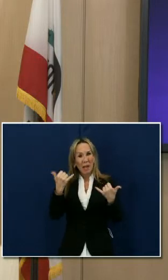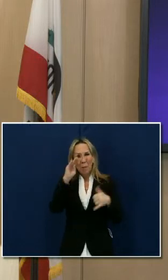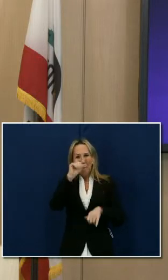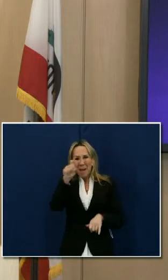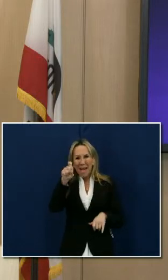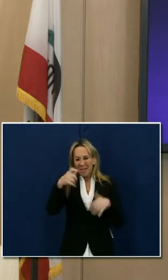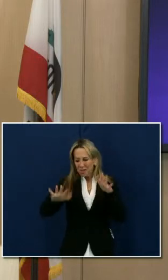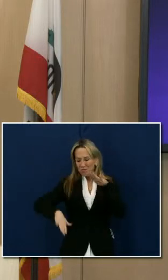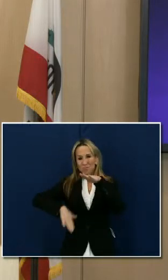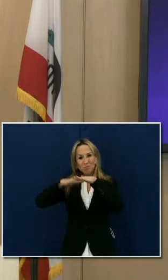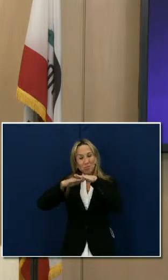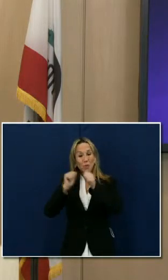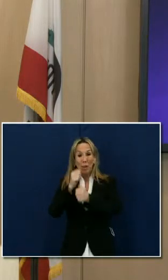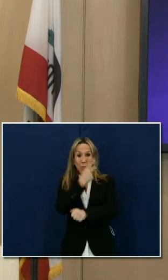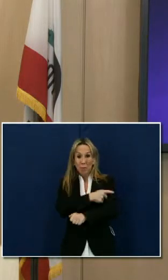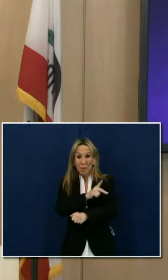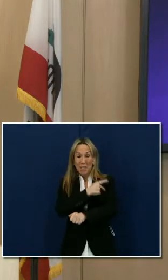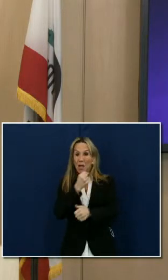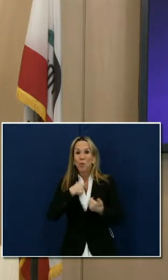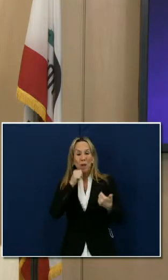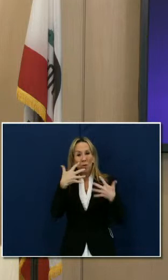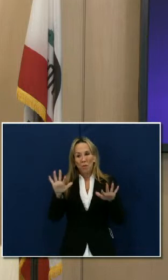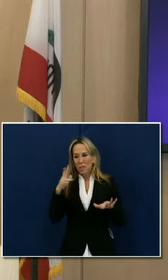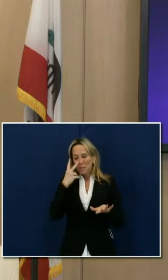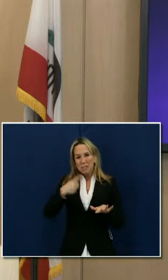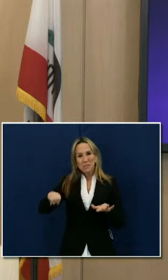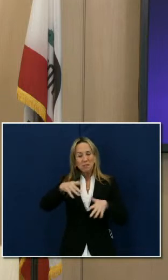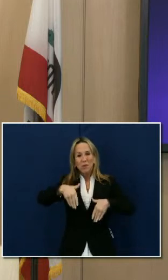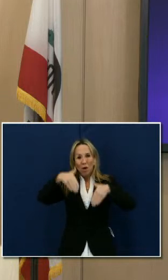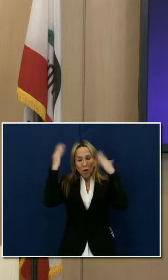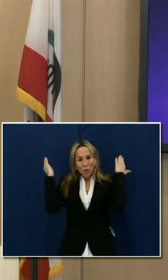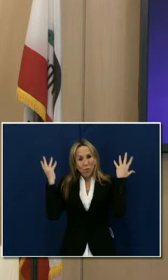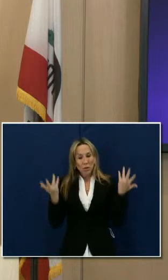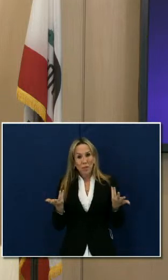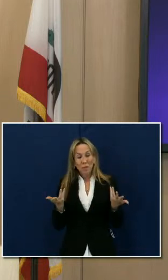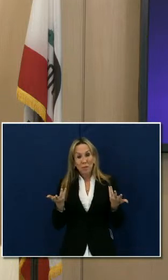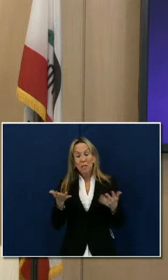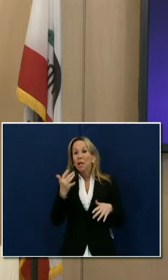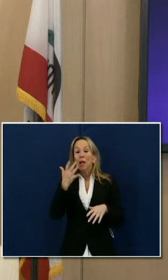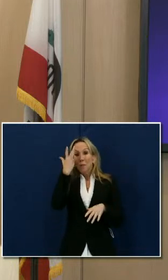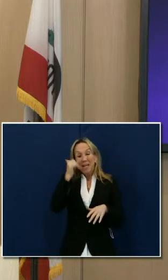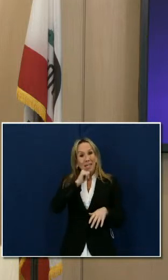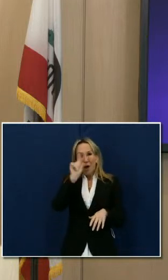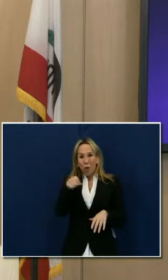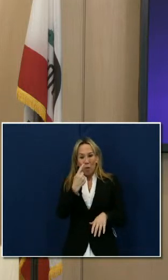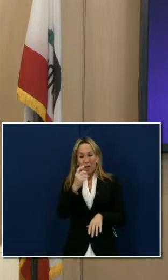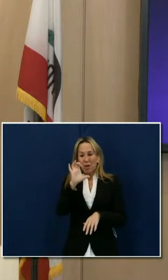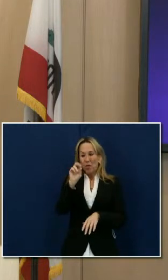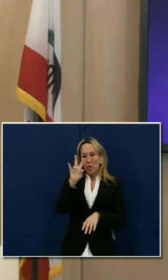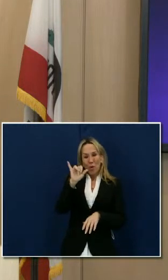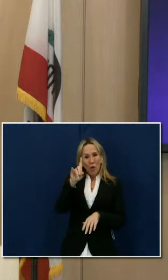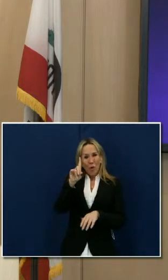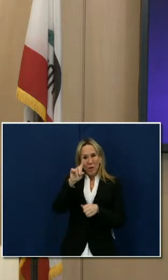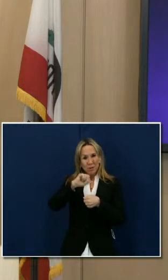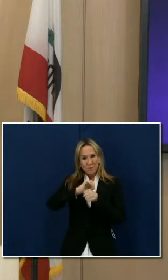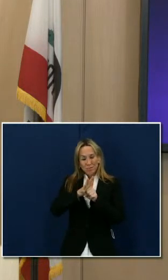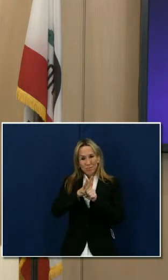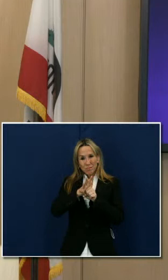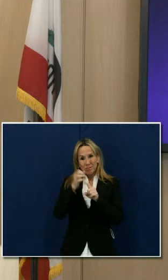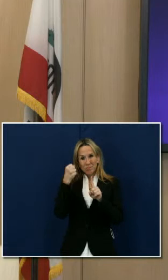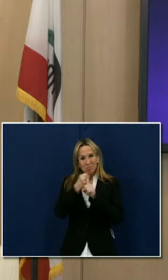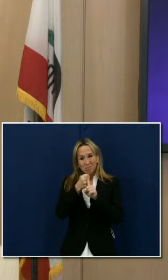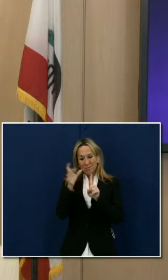to avoid overwhelming the healthcare system so that they can treat not just COVID patients, but people suffering from